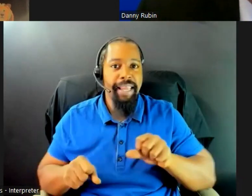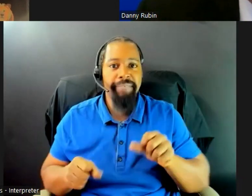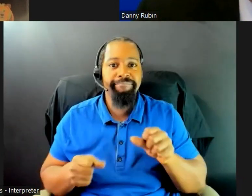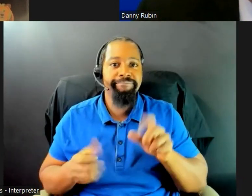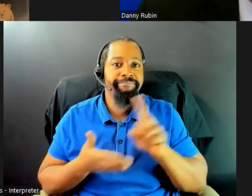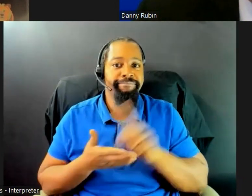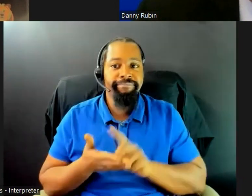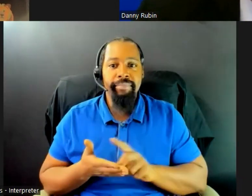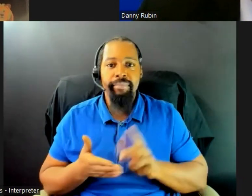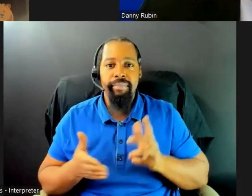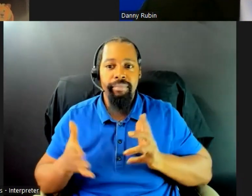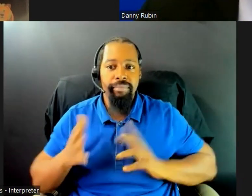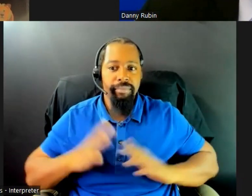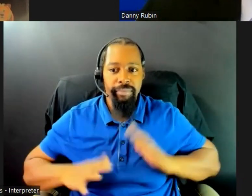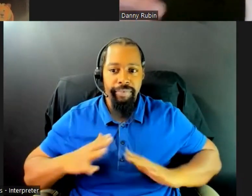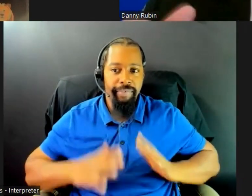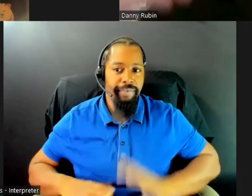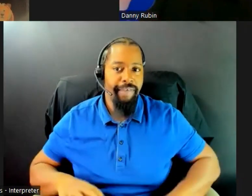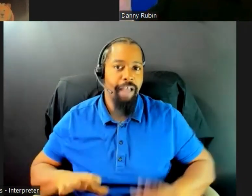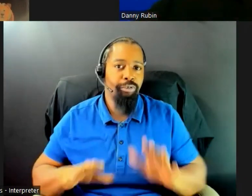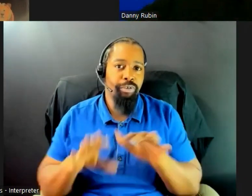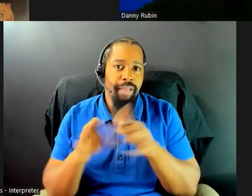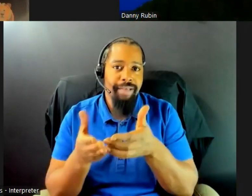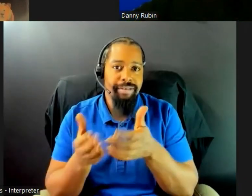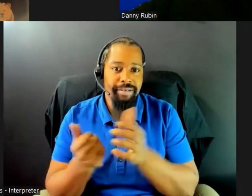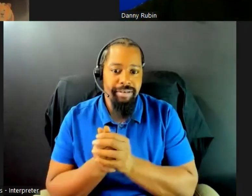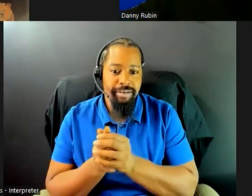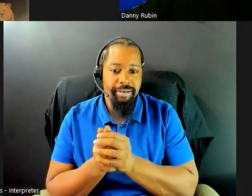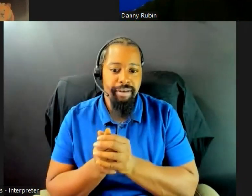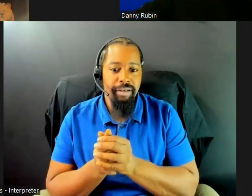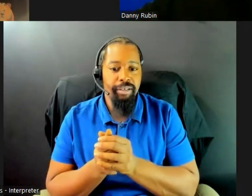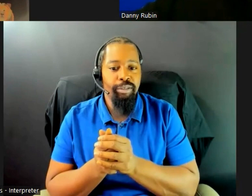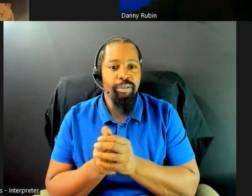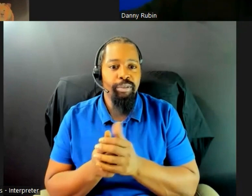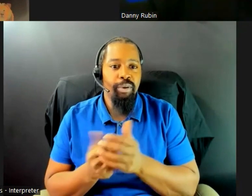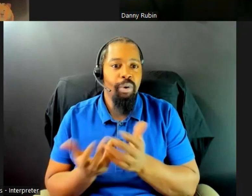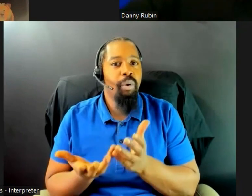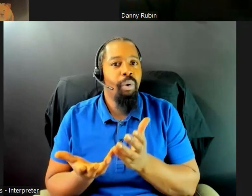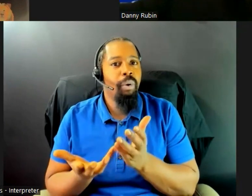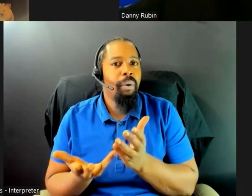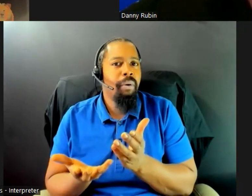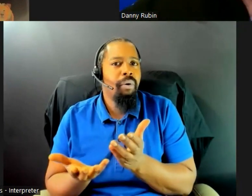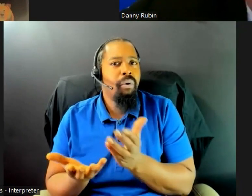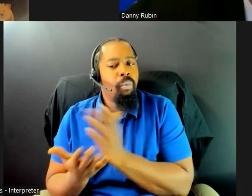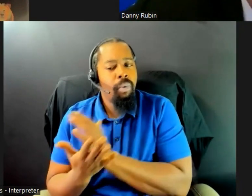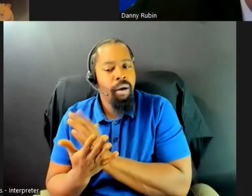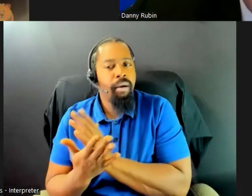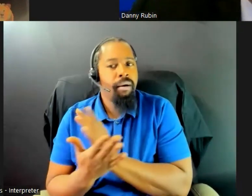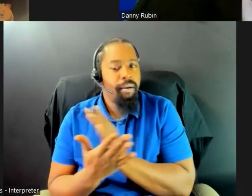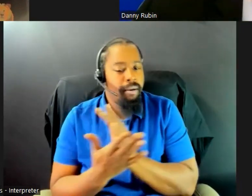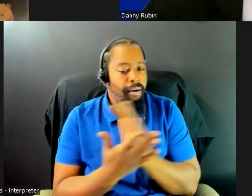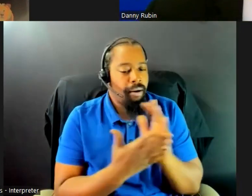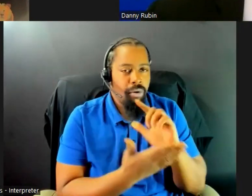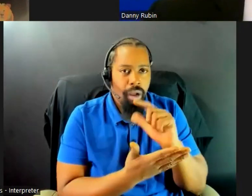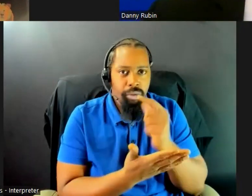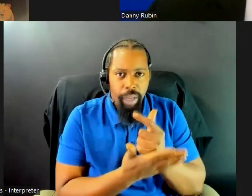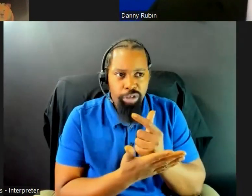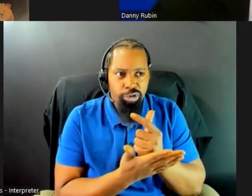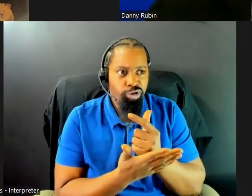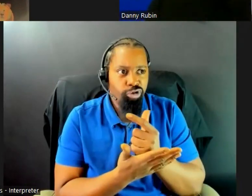very first time. As they go from towards graduation to potentially